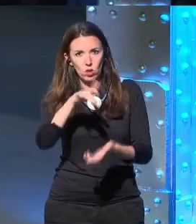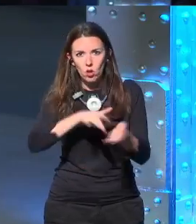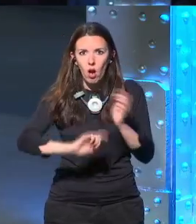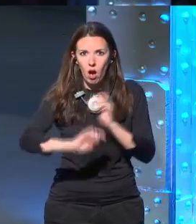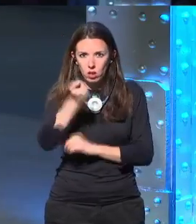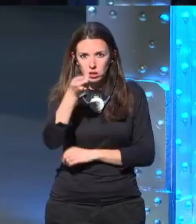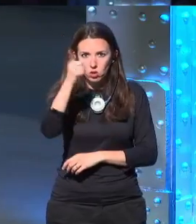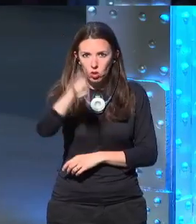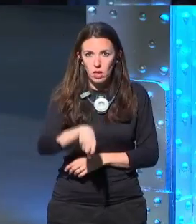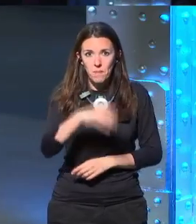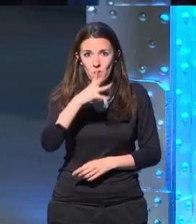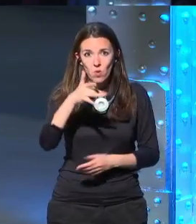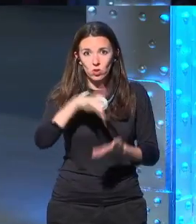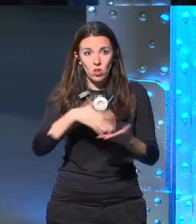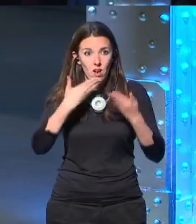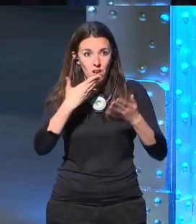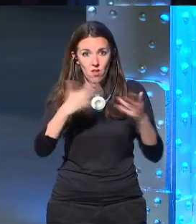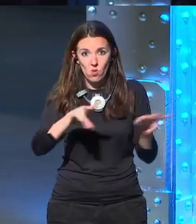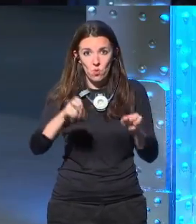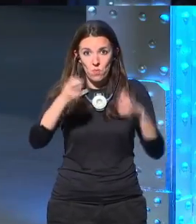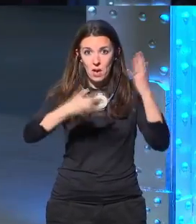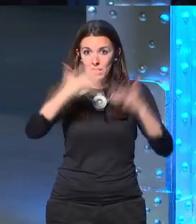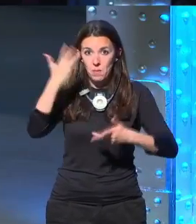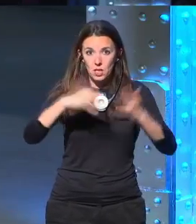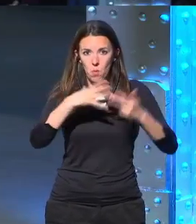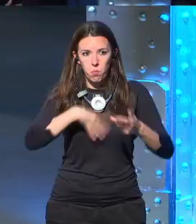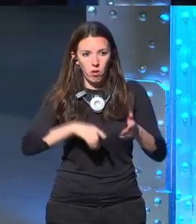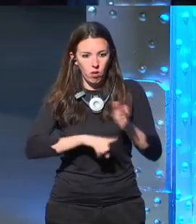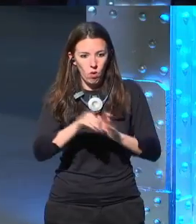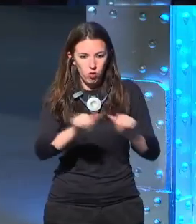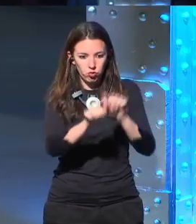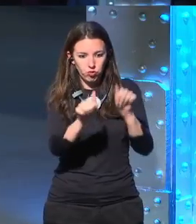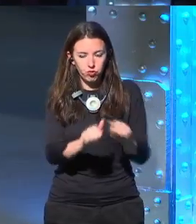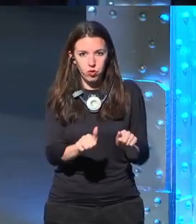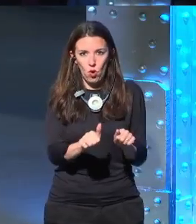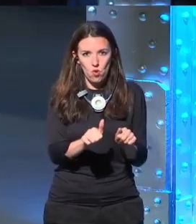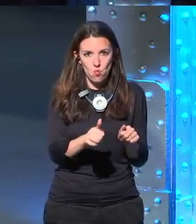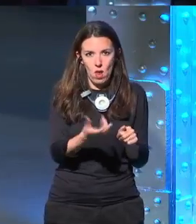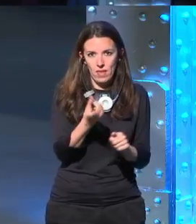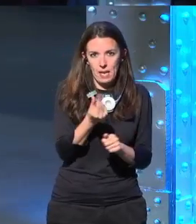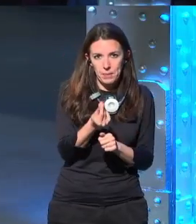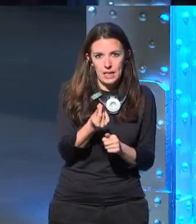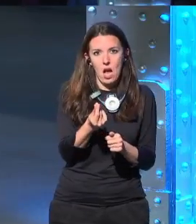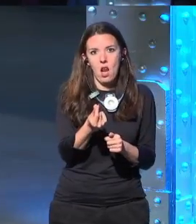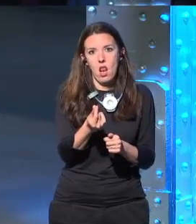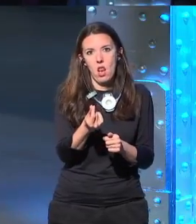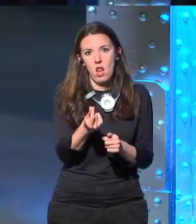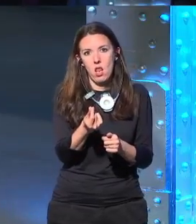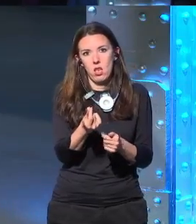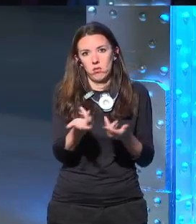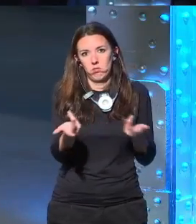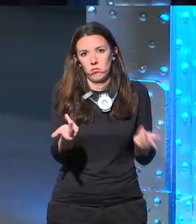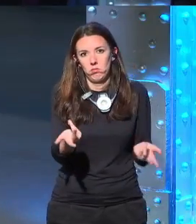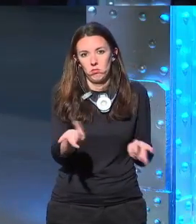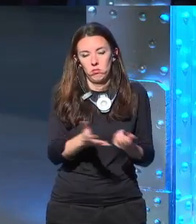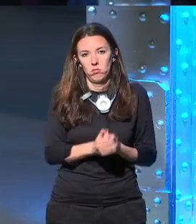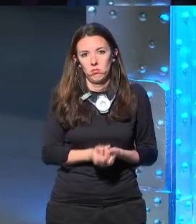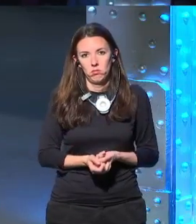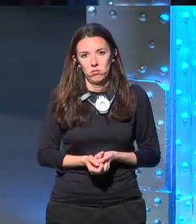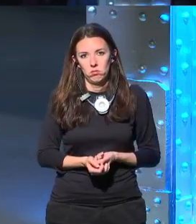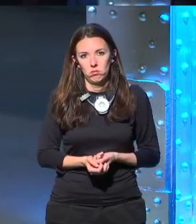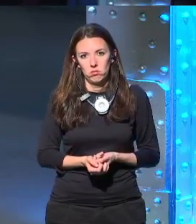using the new math, they can create new ways of doing venture capital and loans and funding new ventures. So you have great wealth